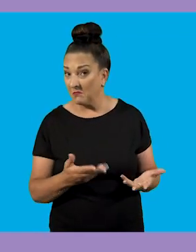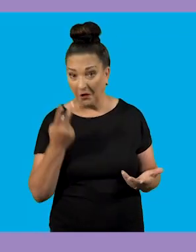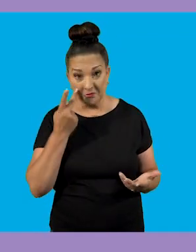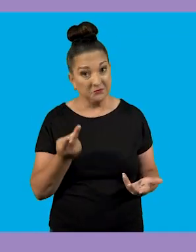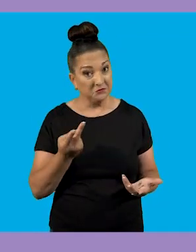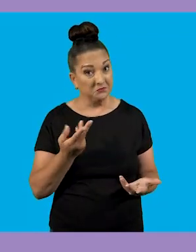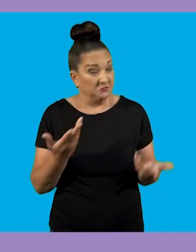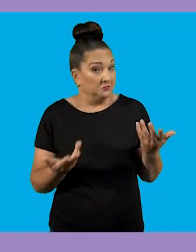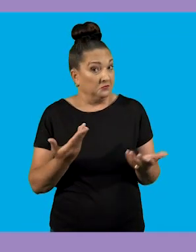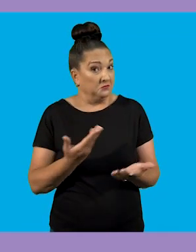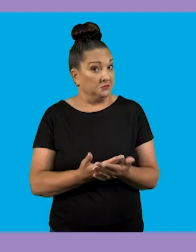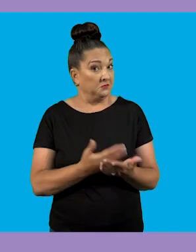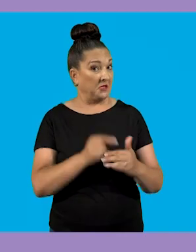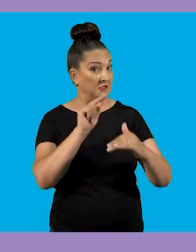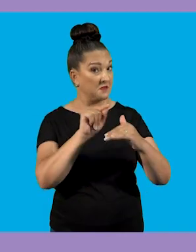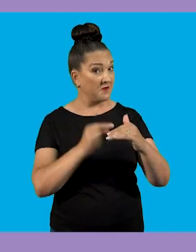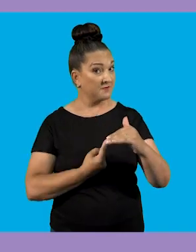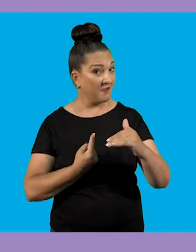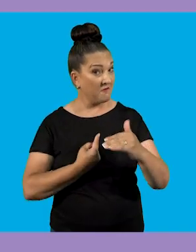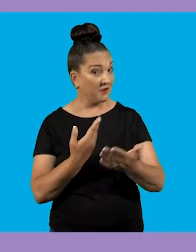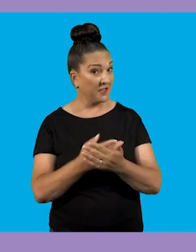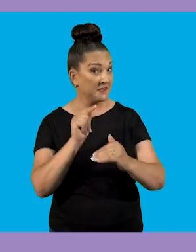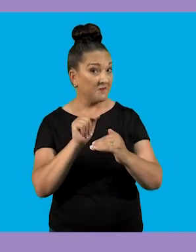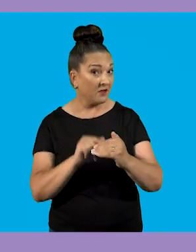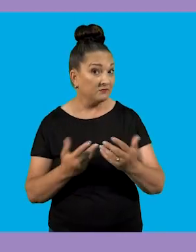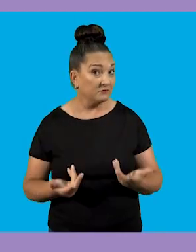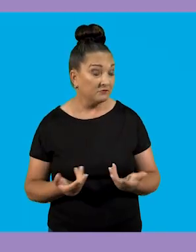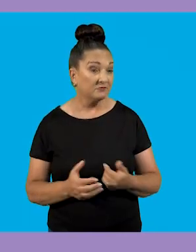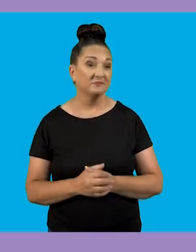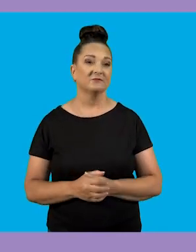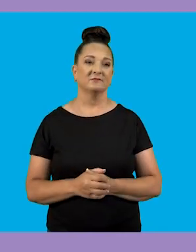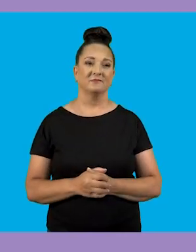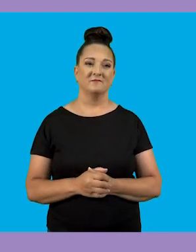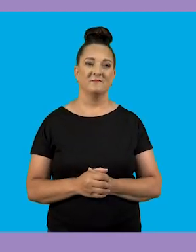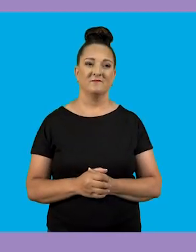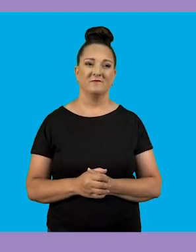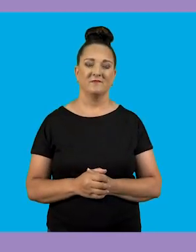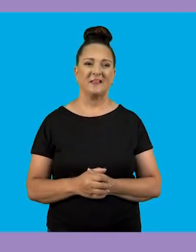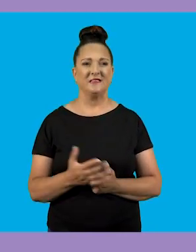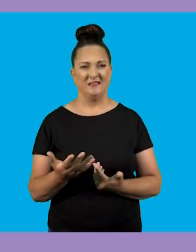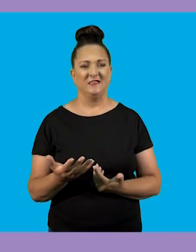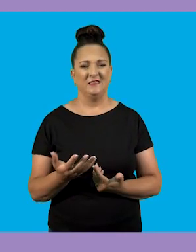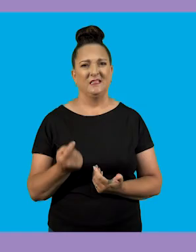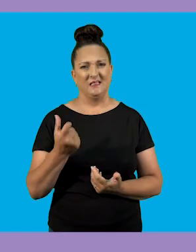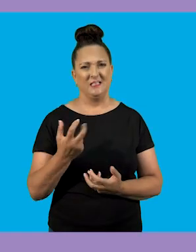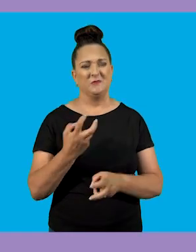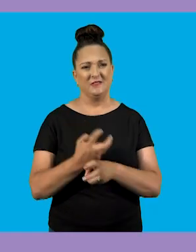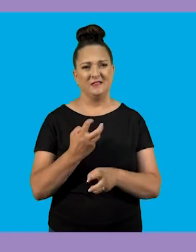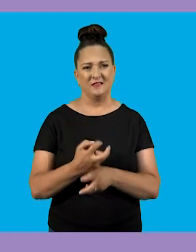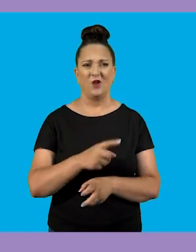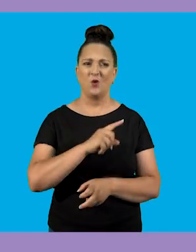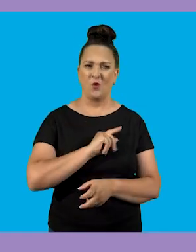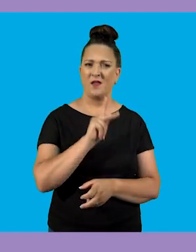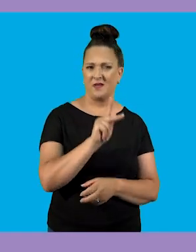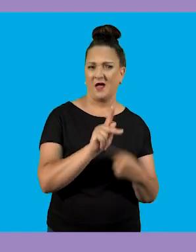similar that can perhaps divide by itself? That one might be a bit tricky because